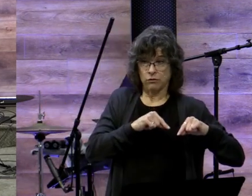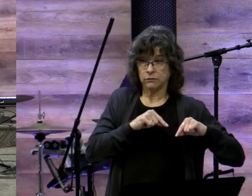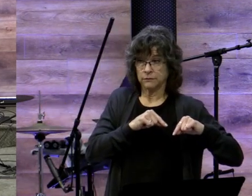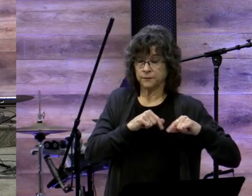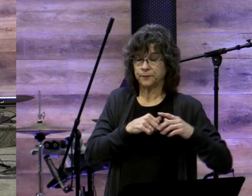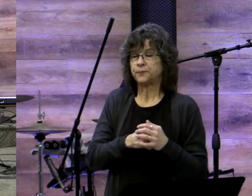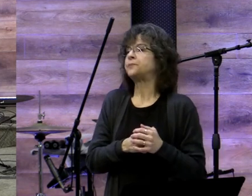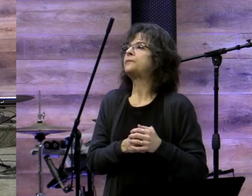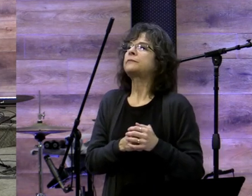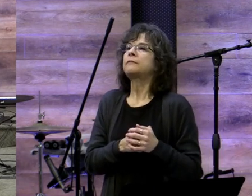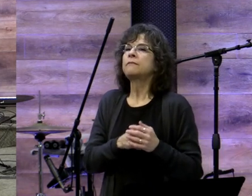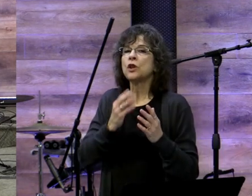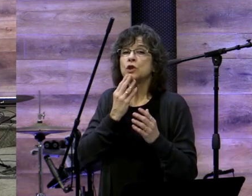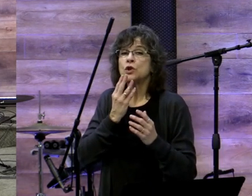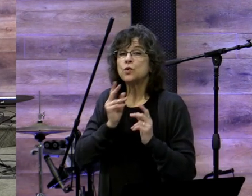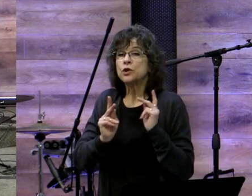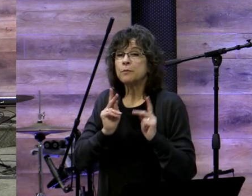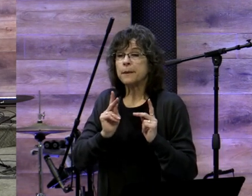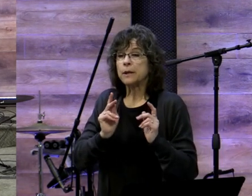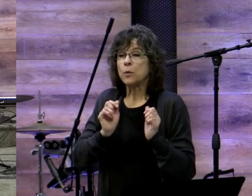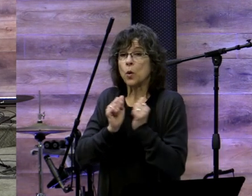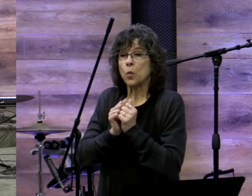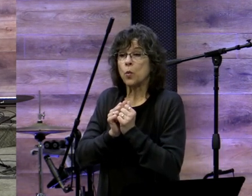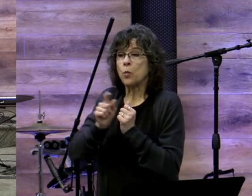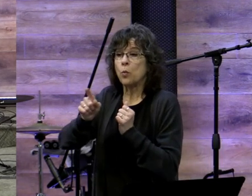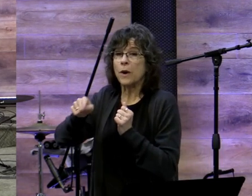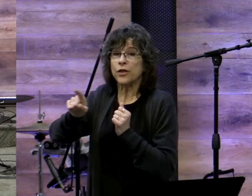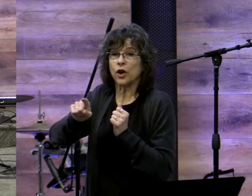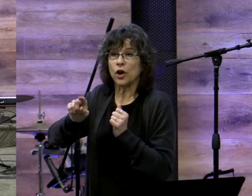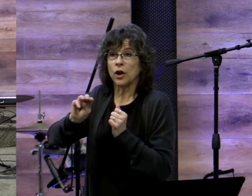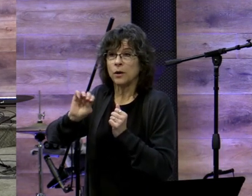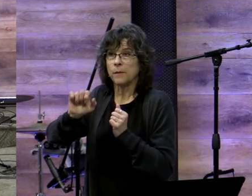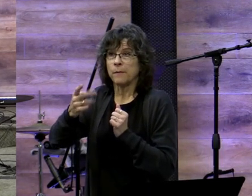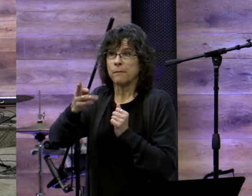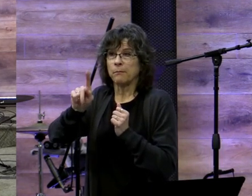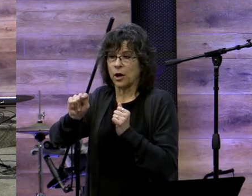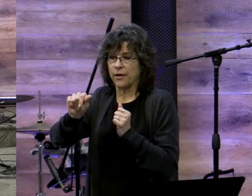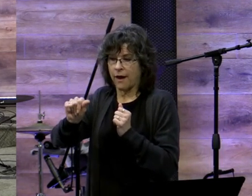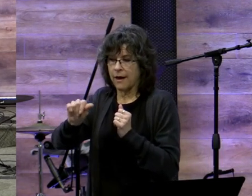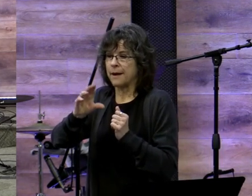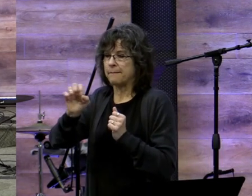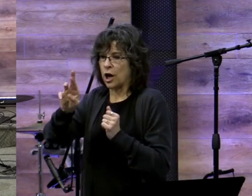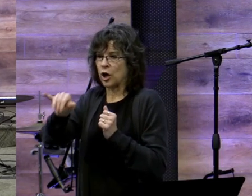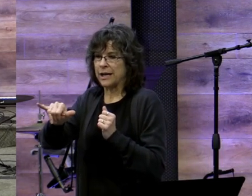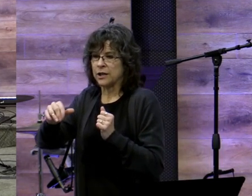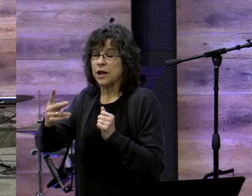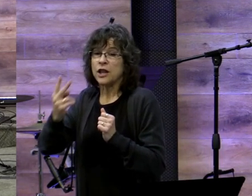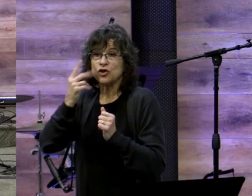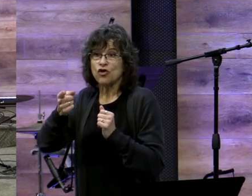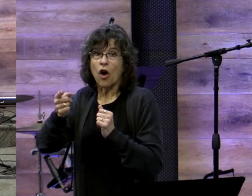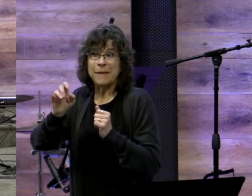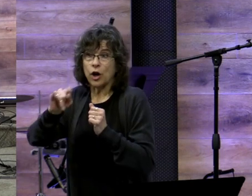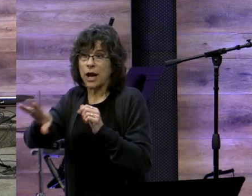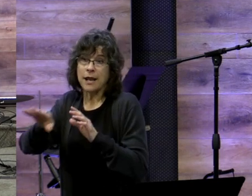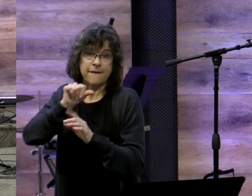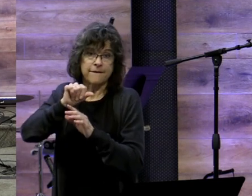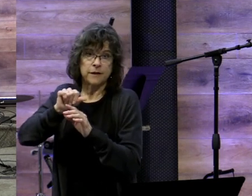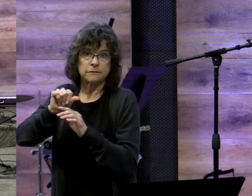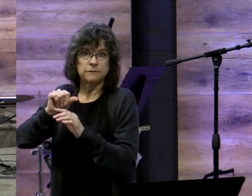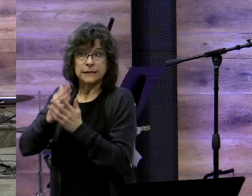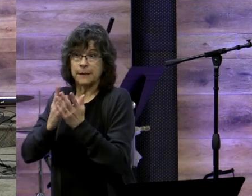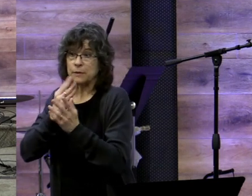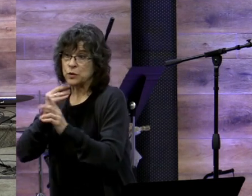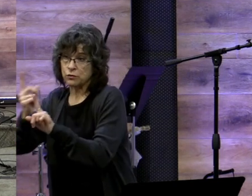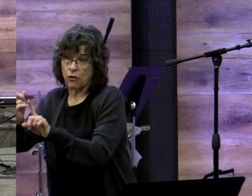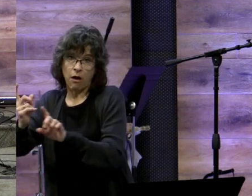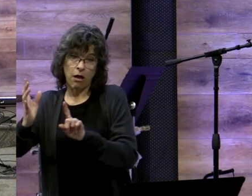him. When the Jews who were with her in the house, consoling her, saw Mary rise quickly and go out, they followed her,